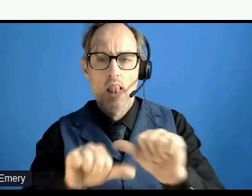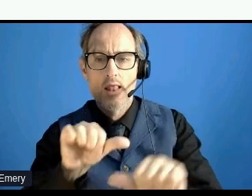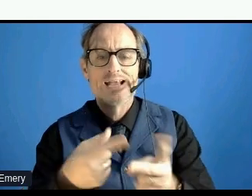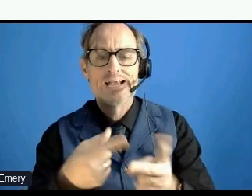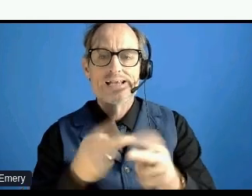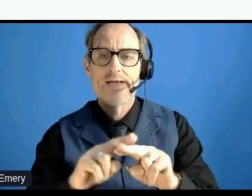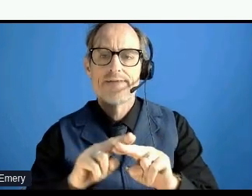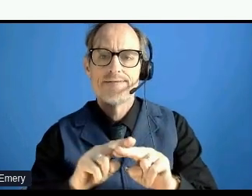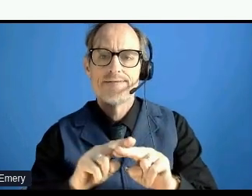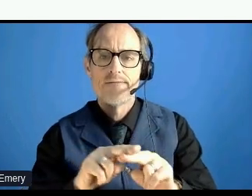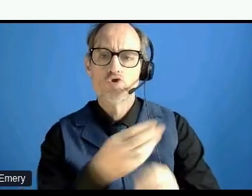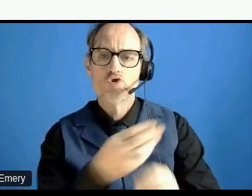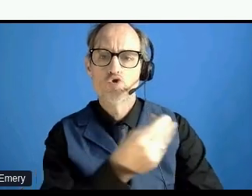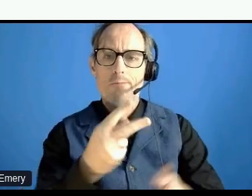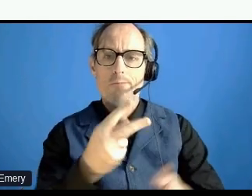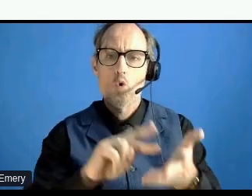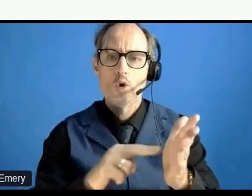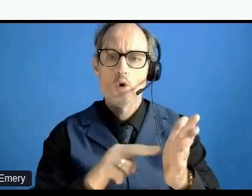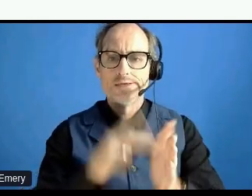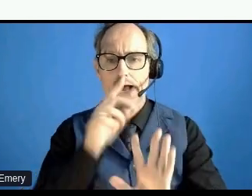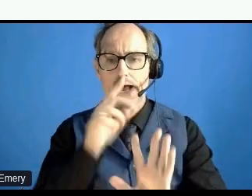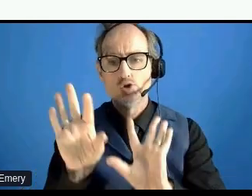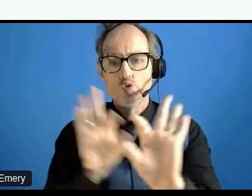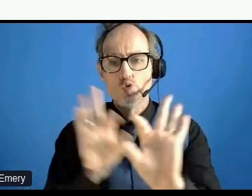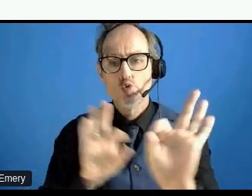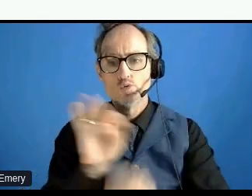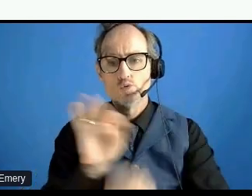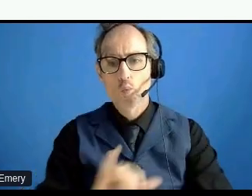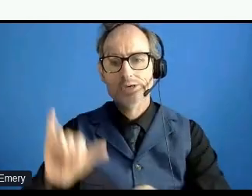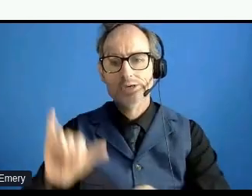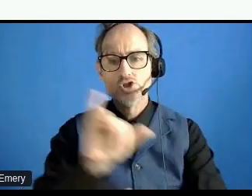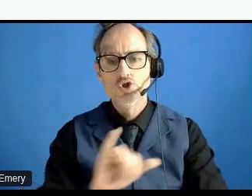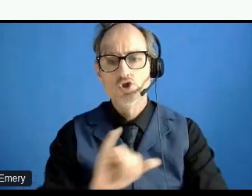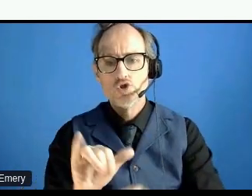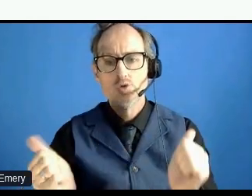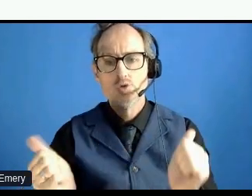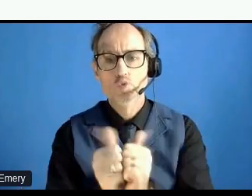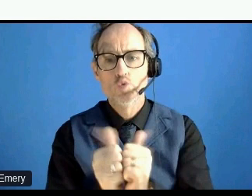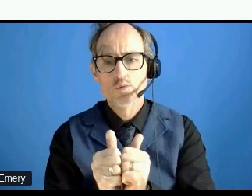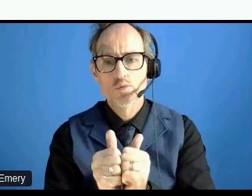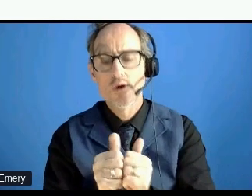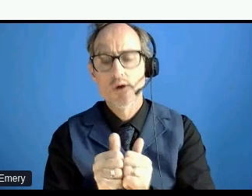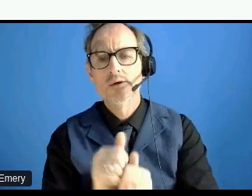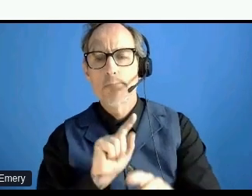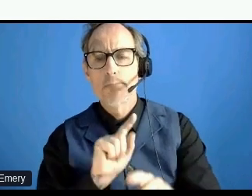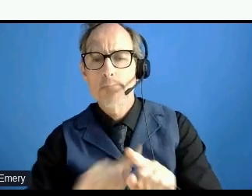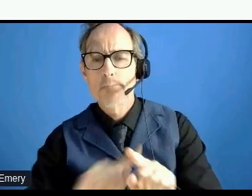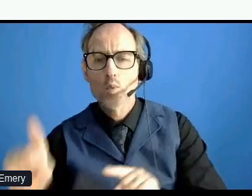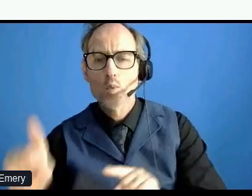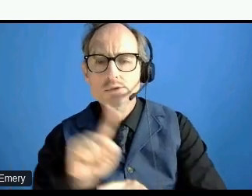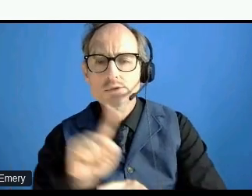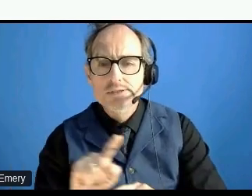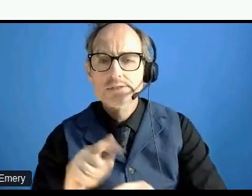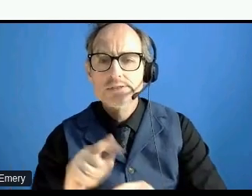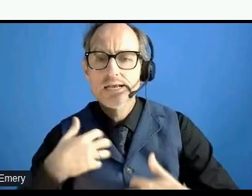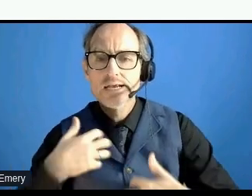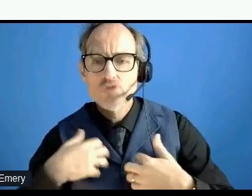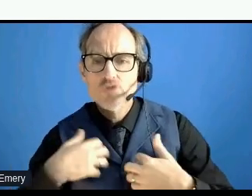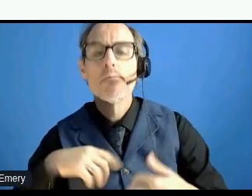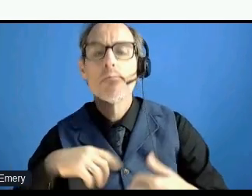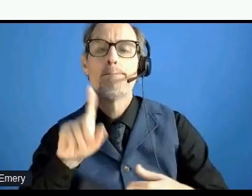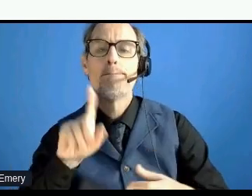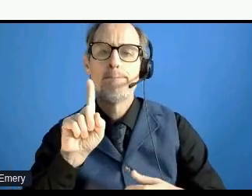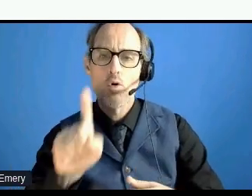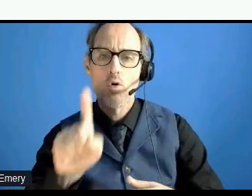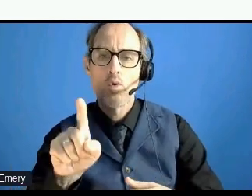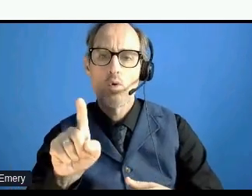cherry pick, as this is designed to do, the elements that are of most interest or of relevance to you, you're still going to get to know that overall